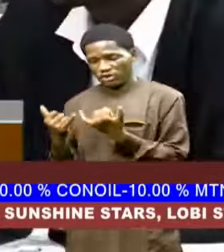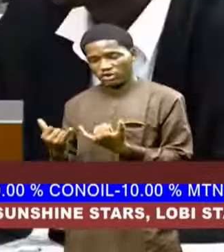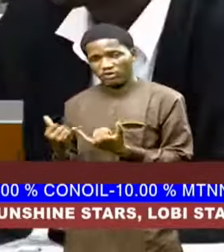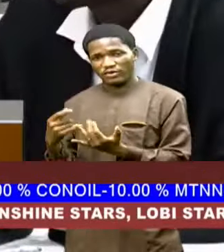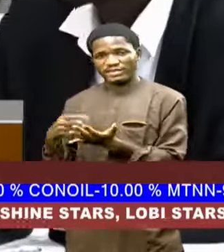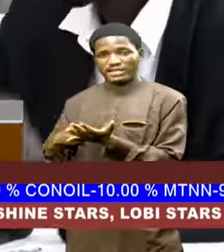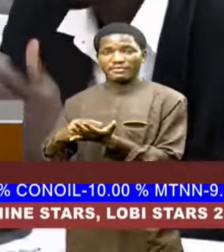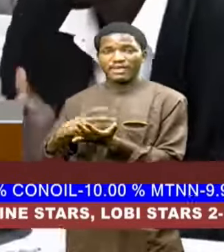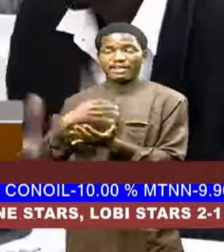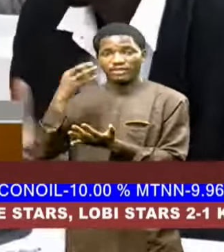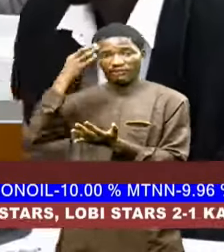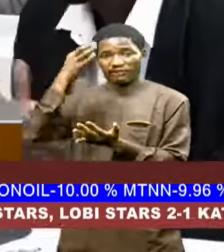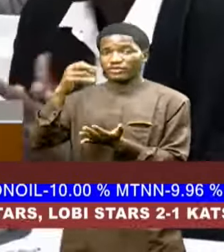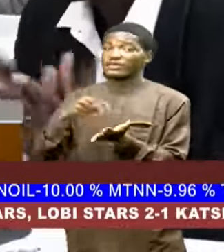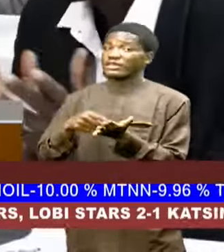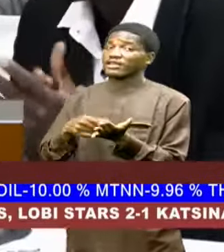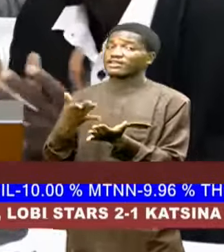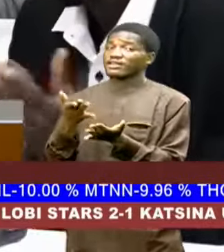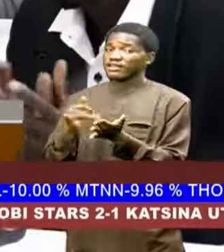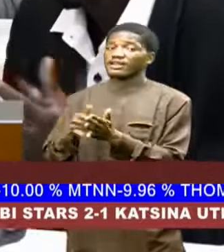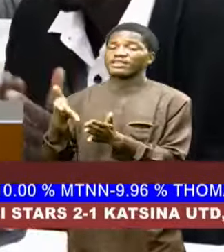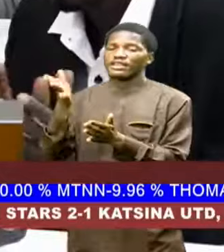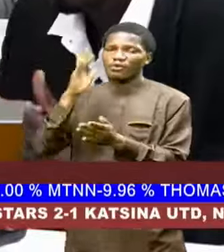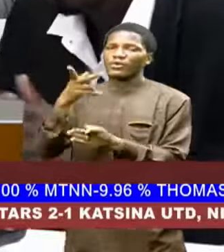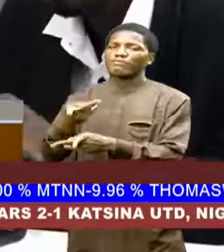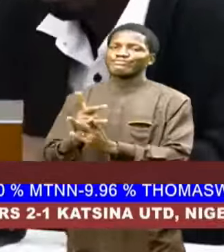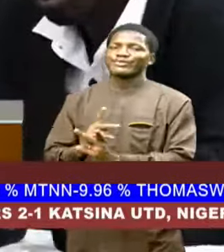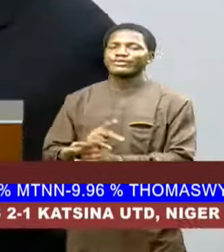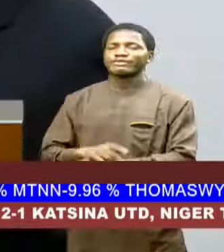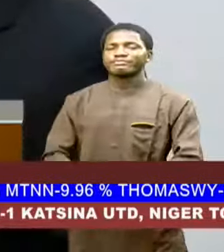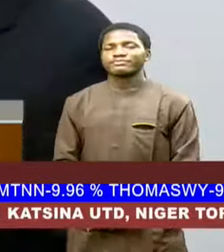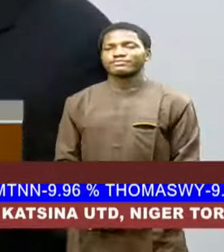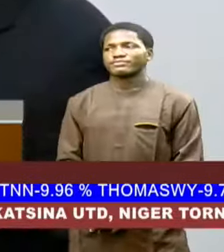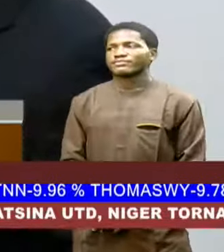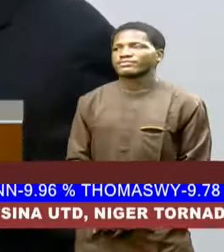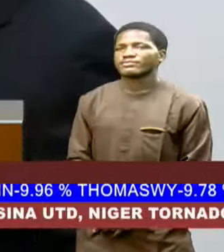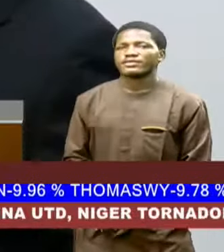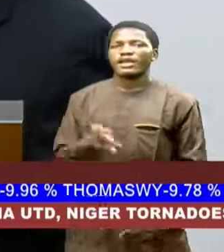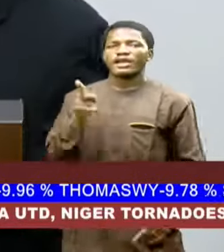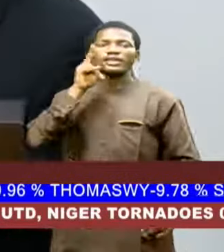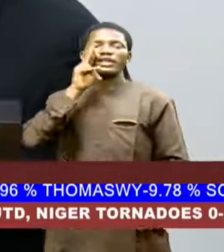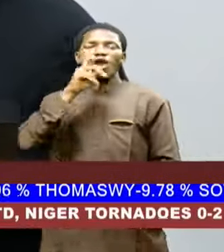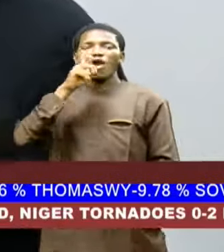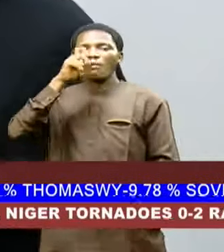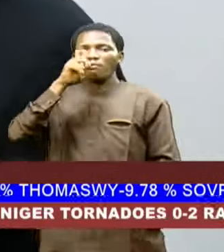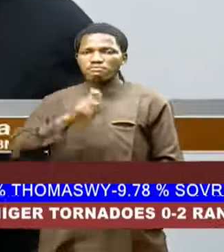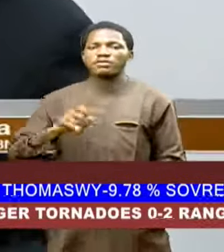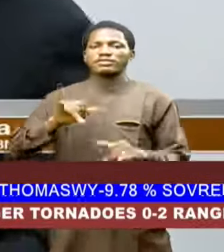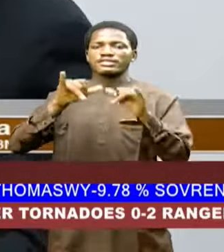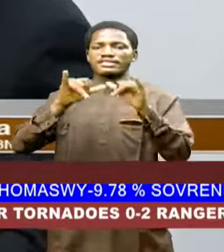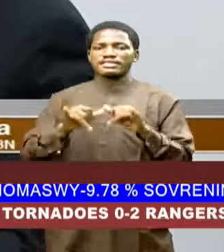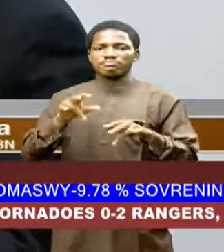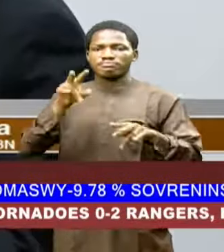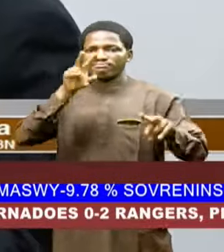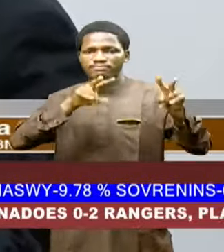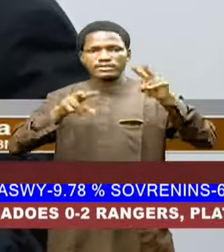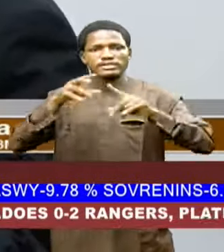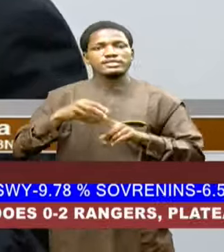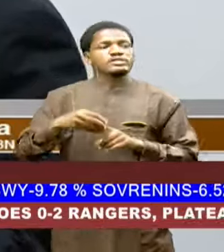future debt that they are likely going to borrow. Nigeria must remain vigilant, especially